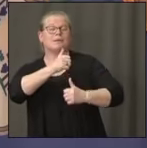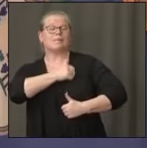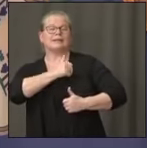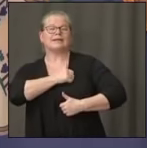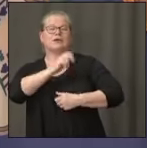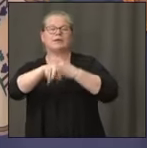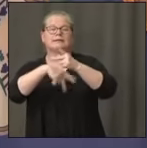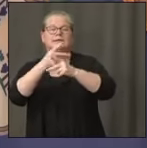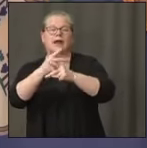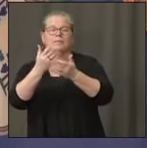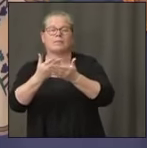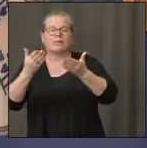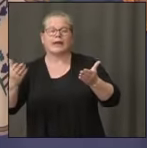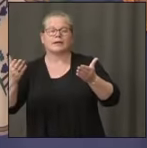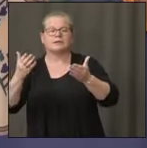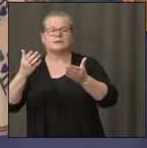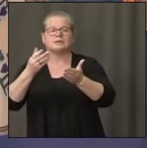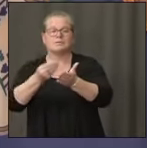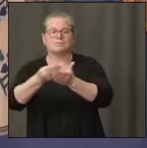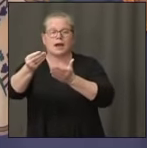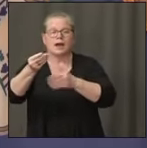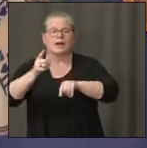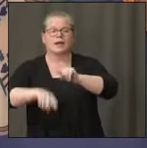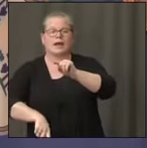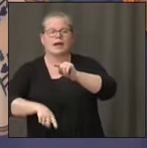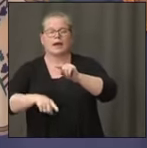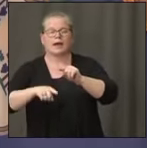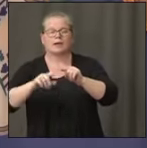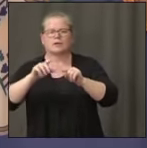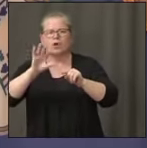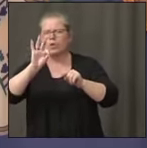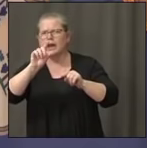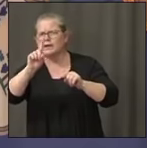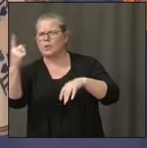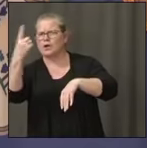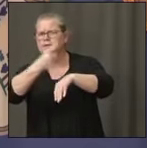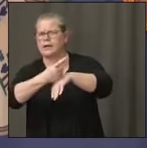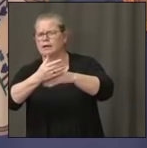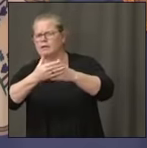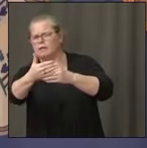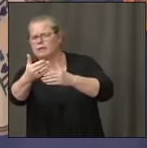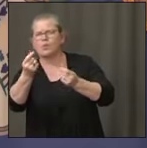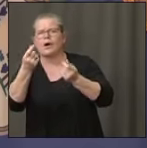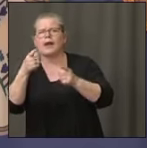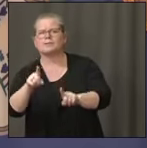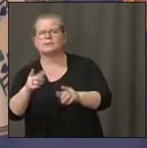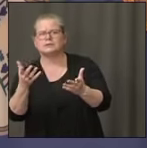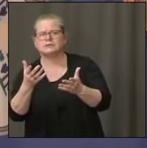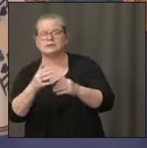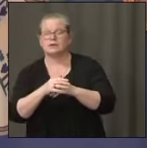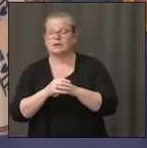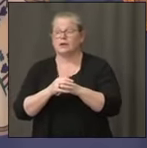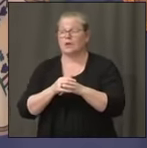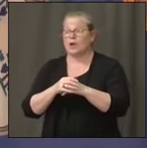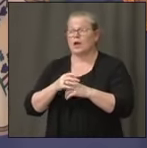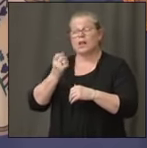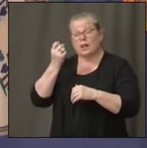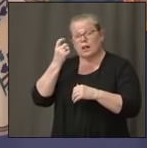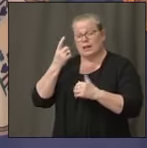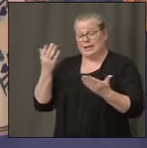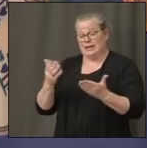I think that that is sort of my response. You know, here at the state level, with the state police, we have an indefinite pause.